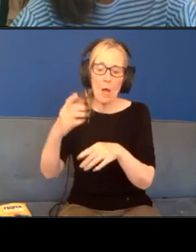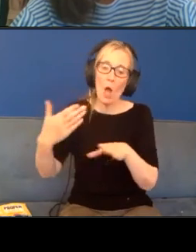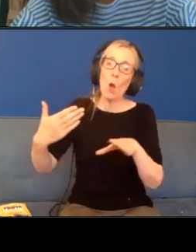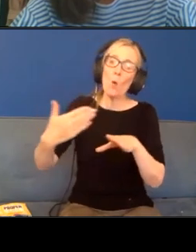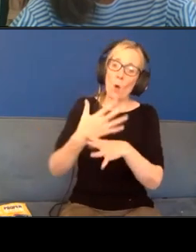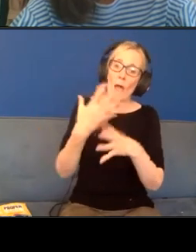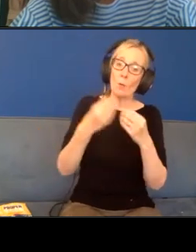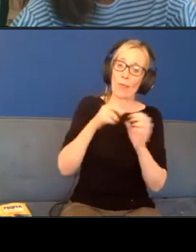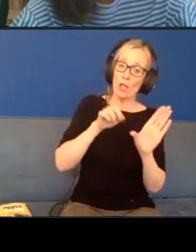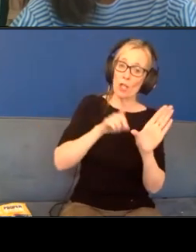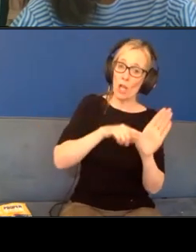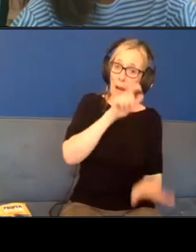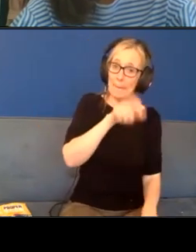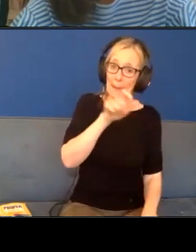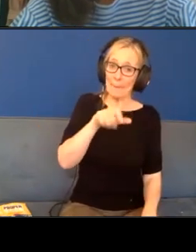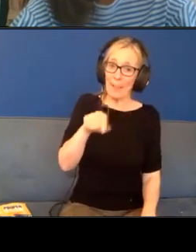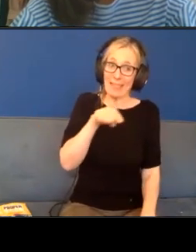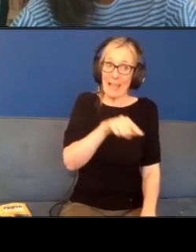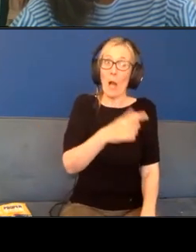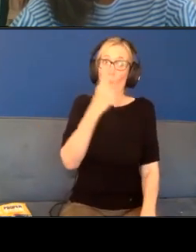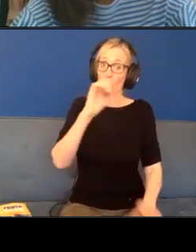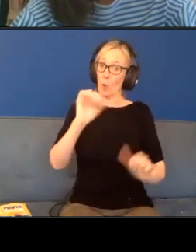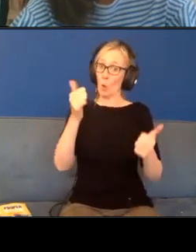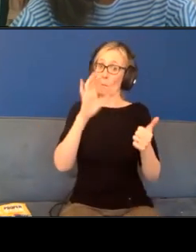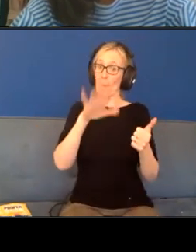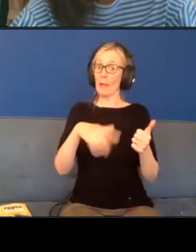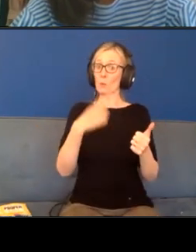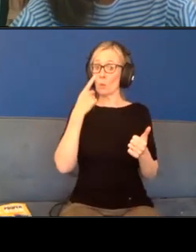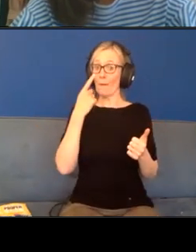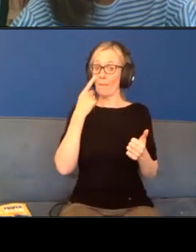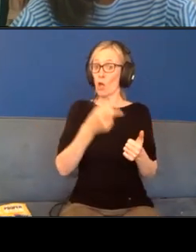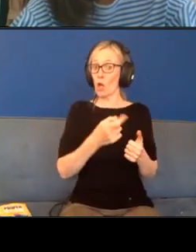people, that might be a good place to start.